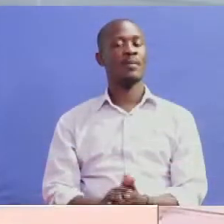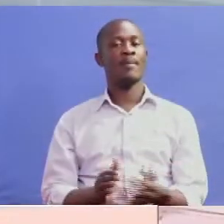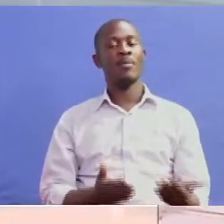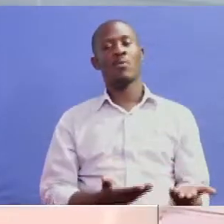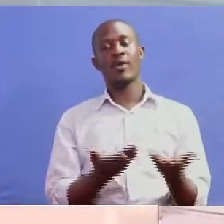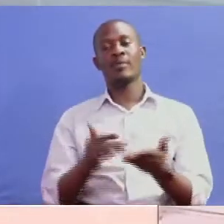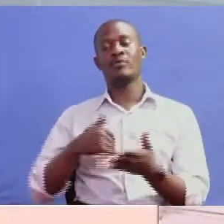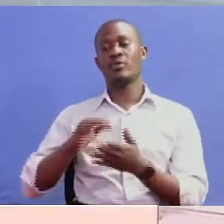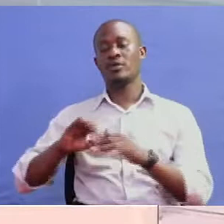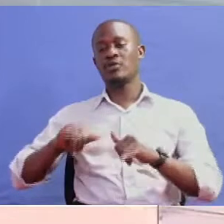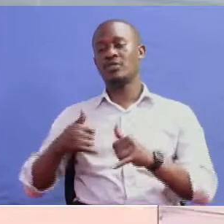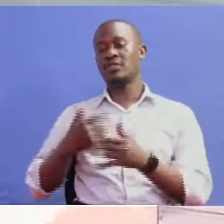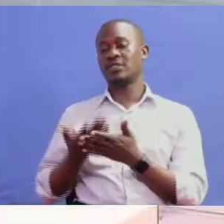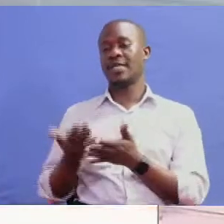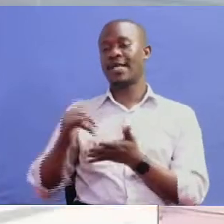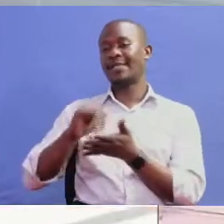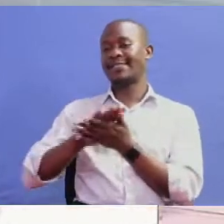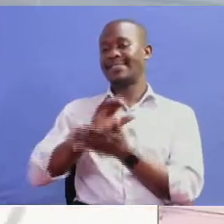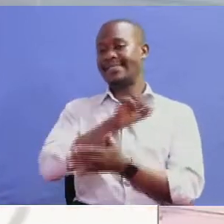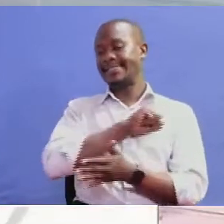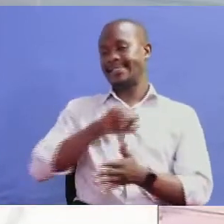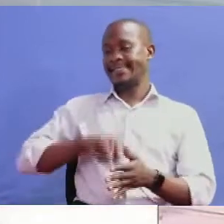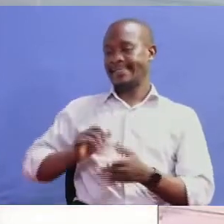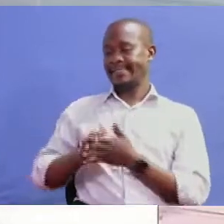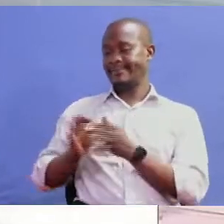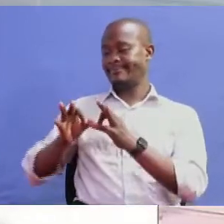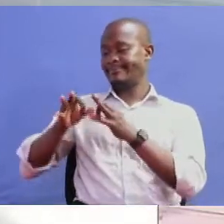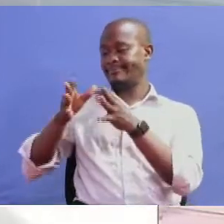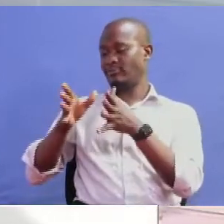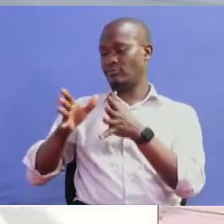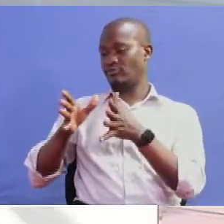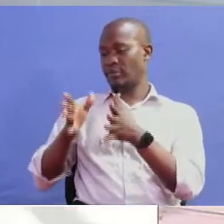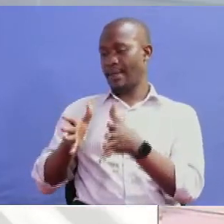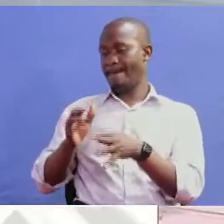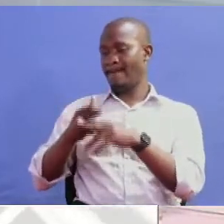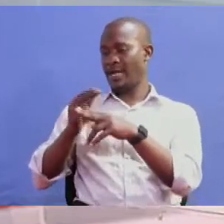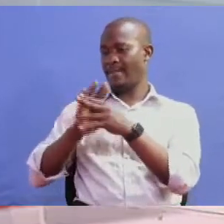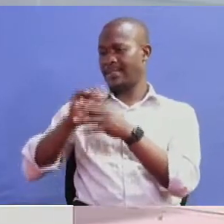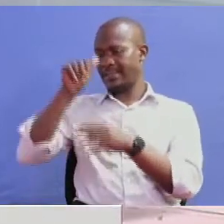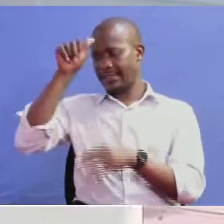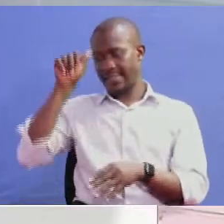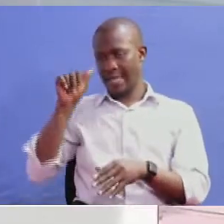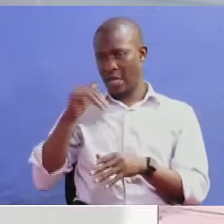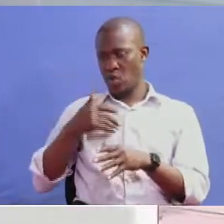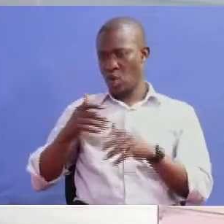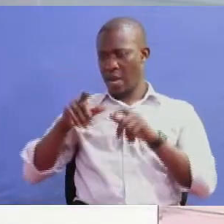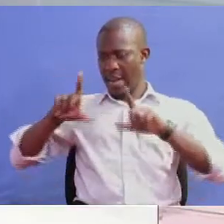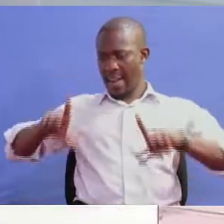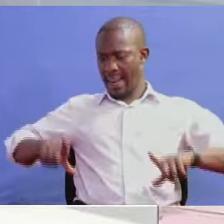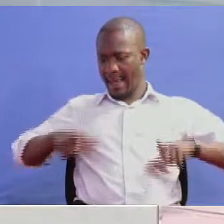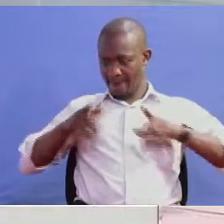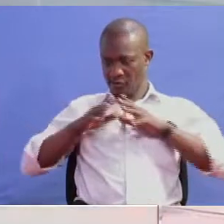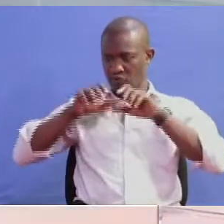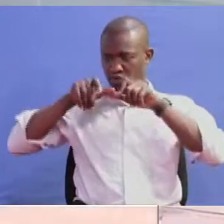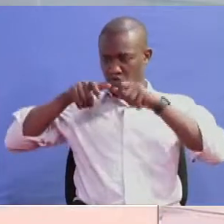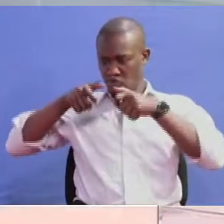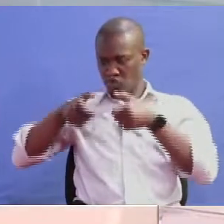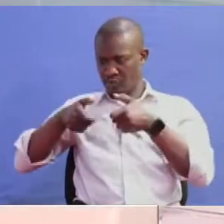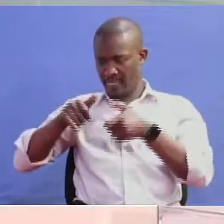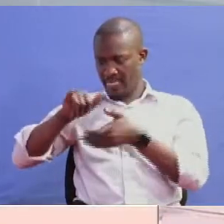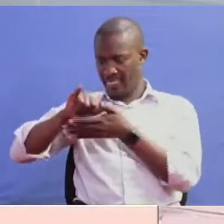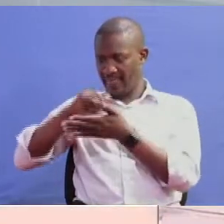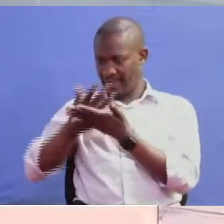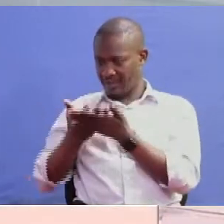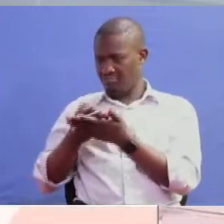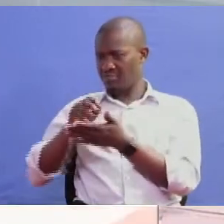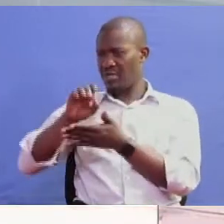Welcome to the broadcast once again. Samuel Keller is our sign language interpreter tonight. My name is Anne Odida and we're live on our social media platforms. That is on